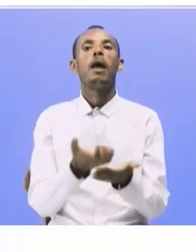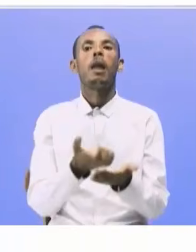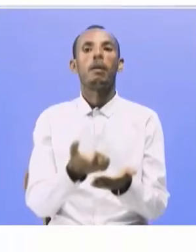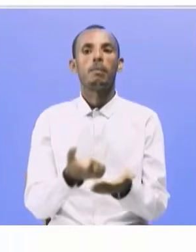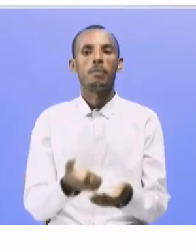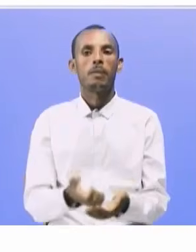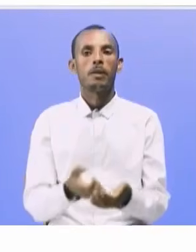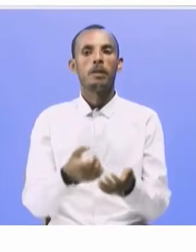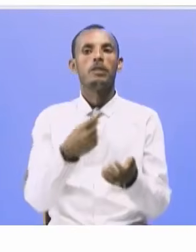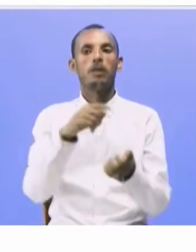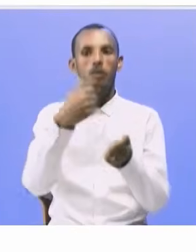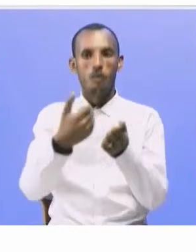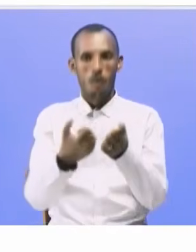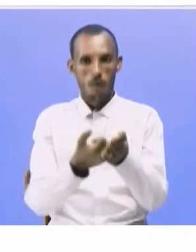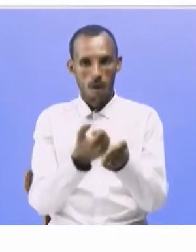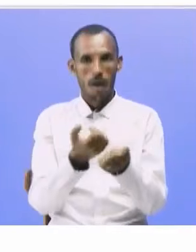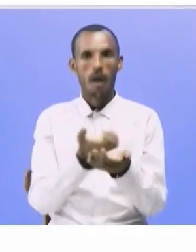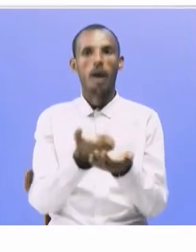the following